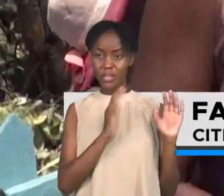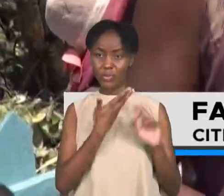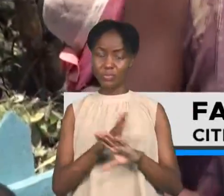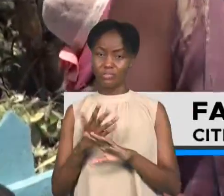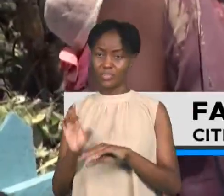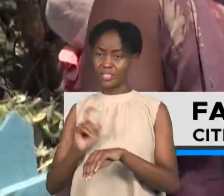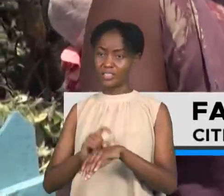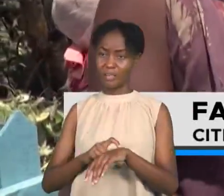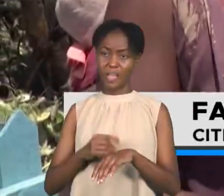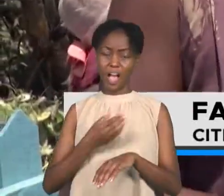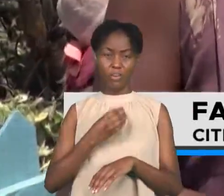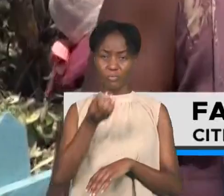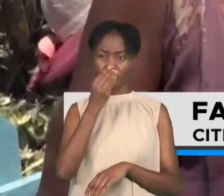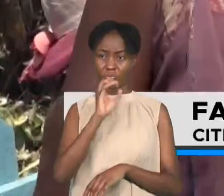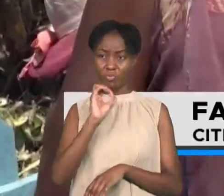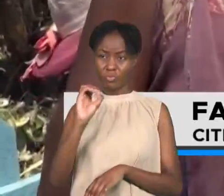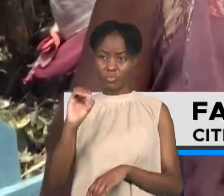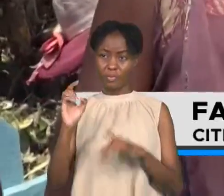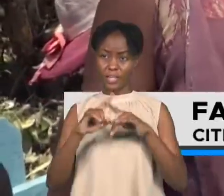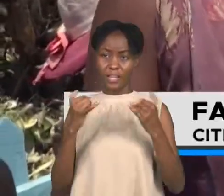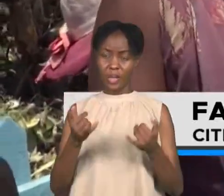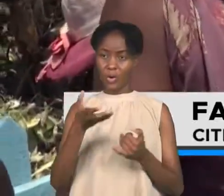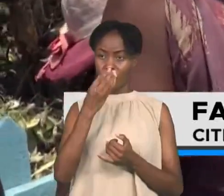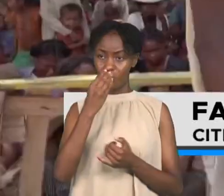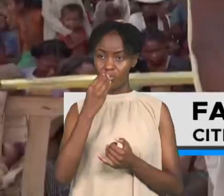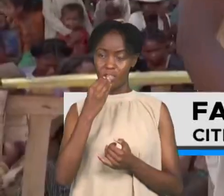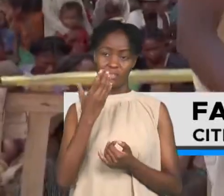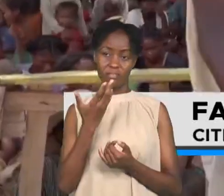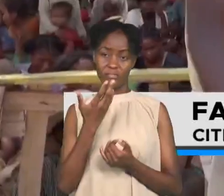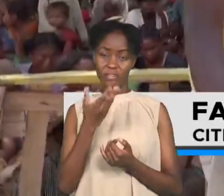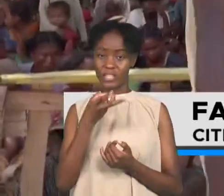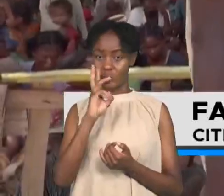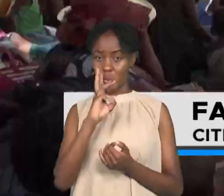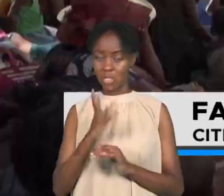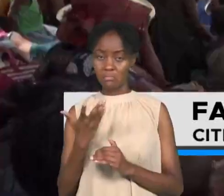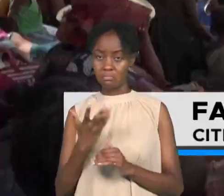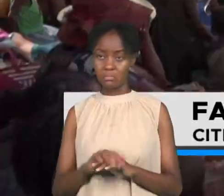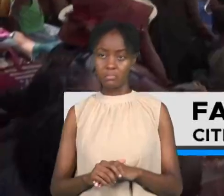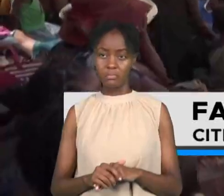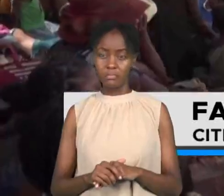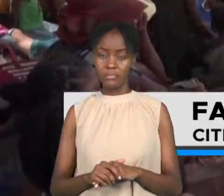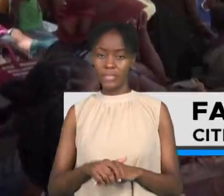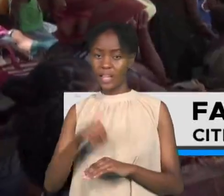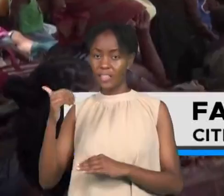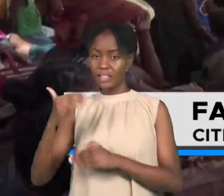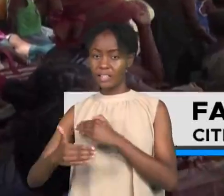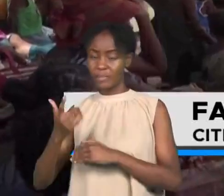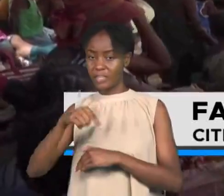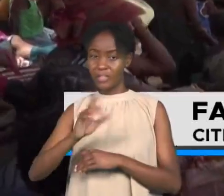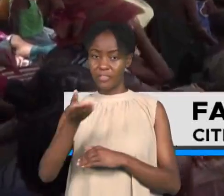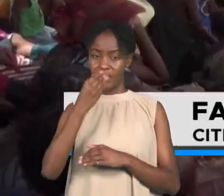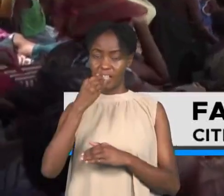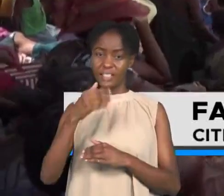really have nothing to put in our mouths. But now the water becomes our meal. Like their neighbors, they swallow clay mixed